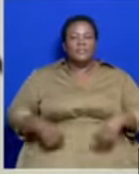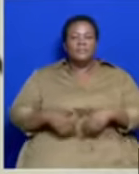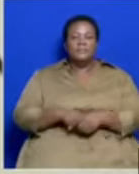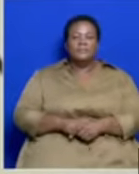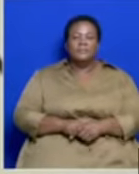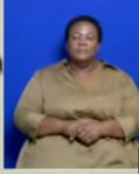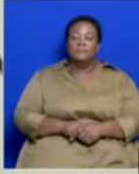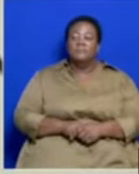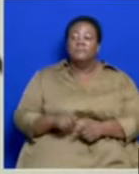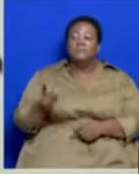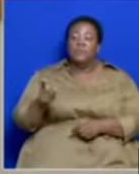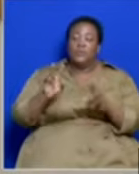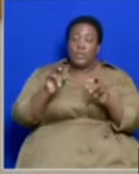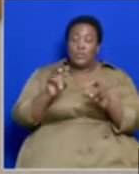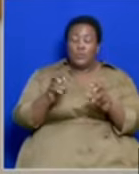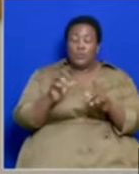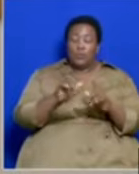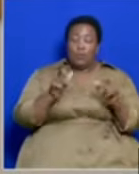commissioners engaged you on